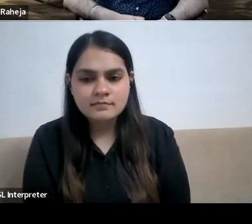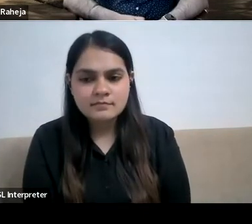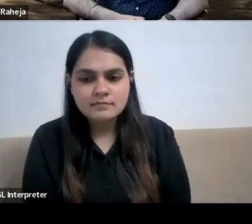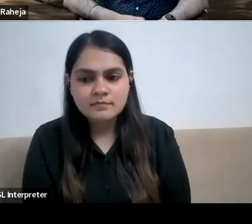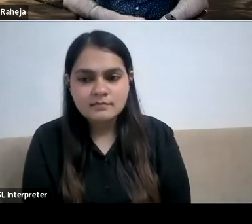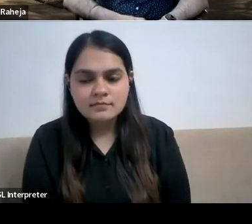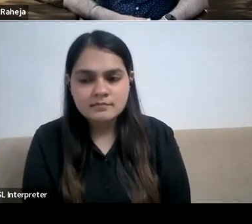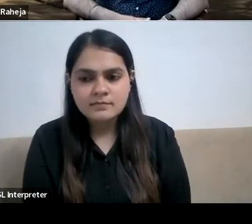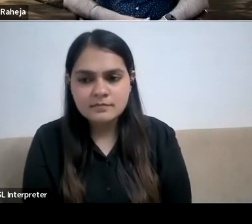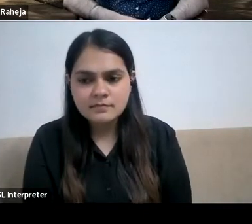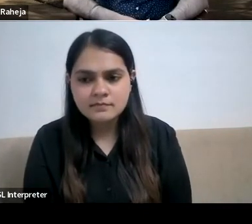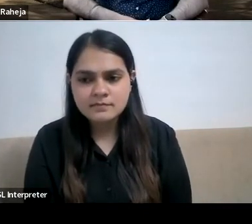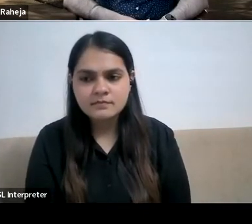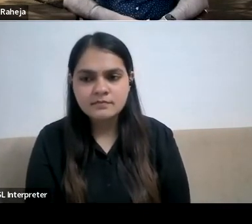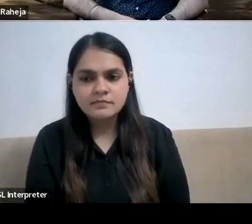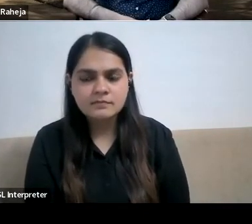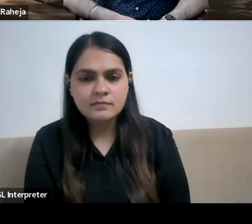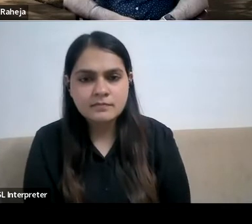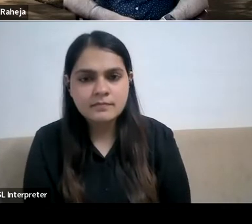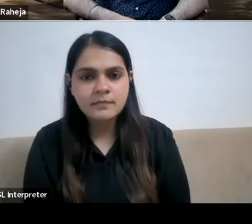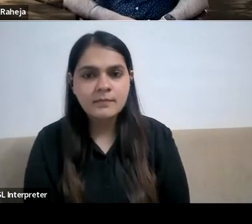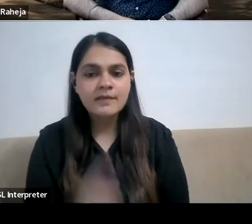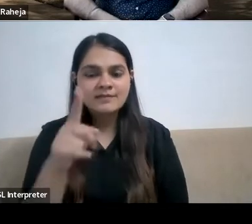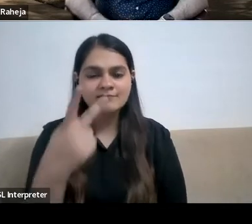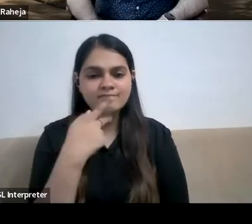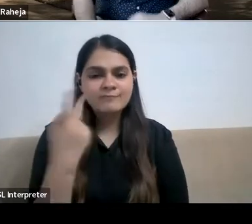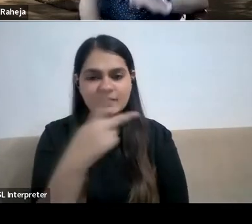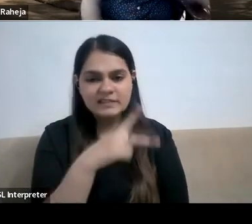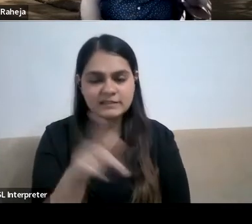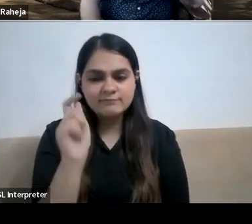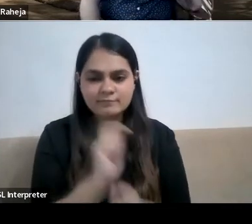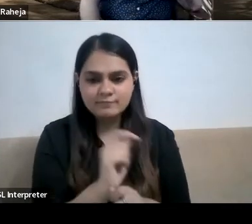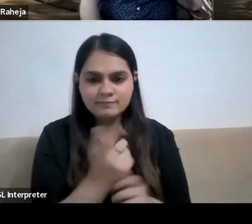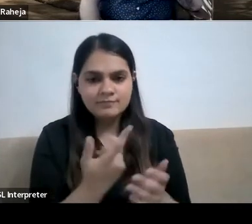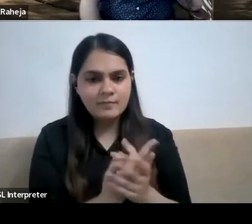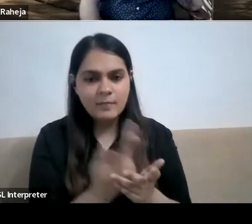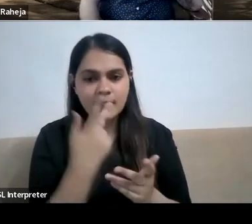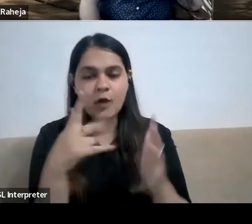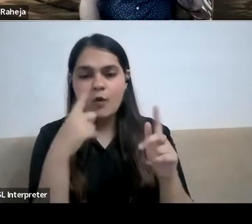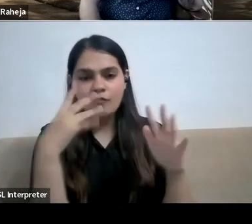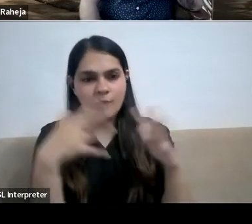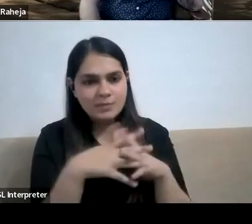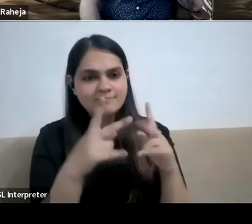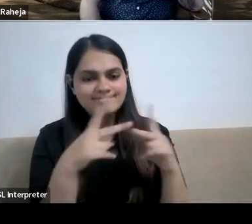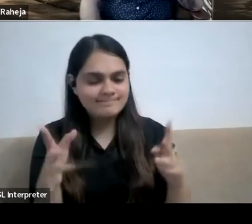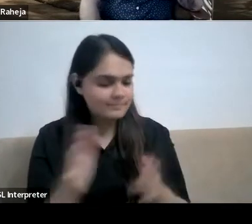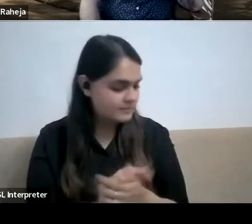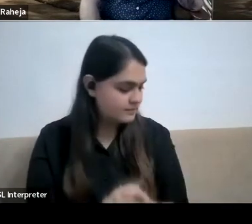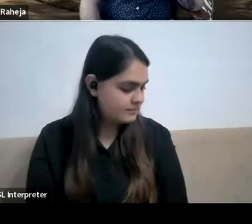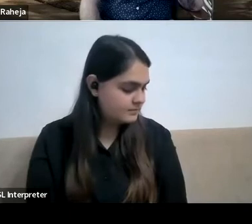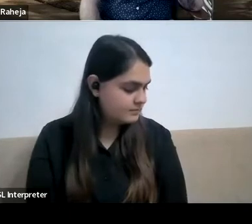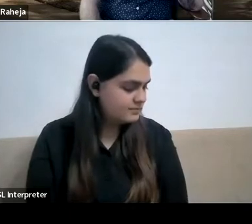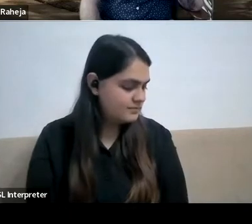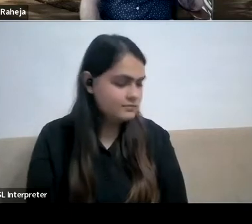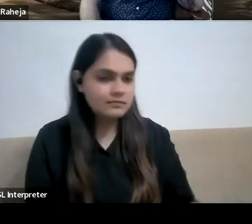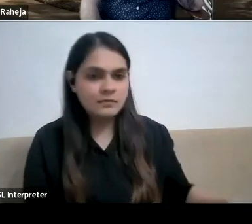So a few citizen group called us WOW, Women of Wisdom. They and DULT, and